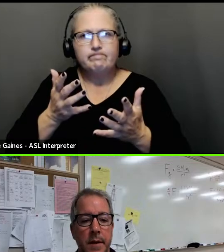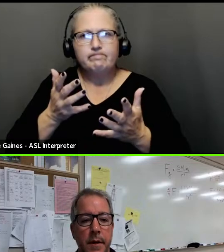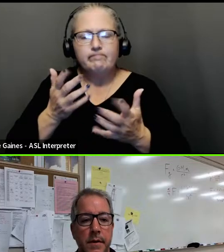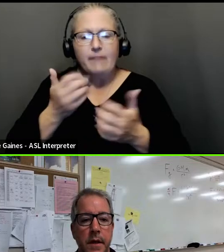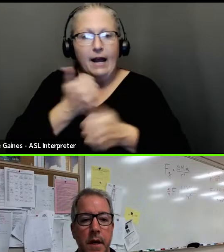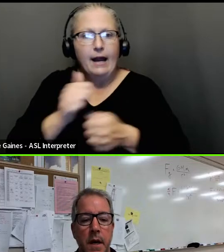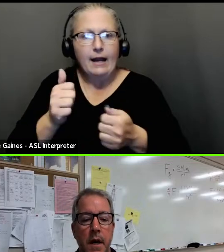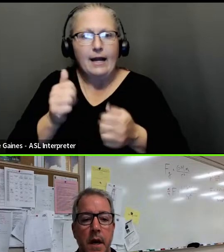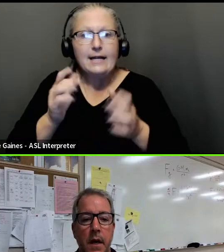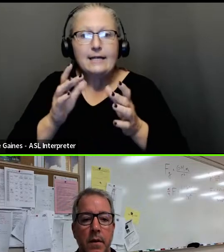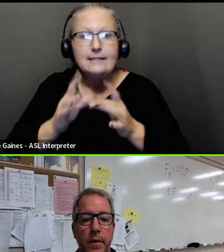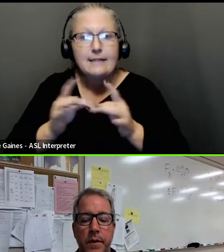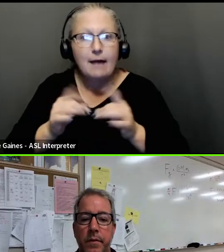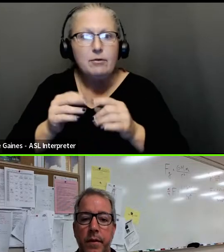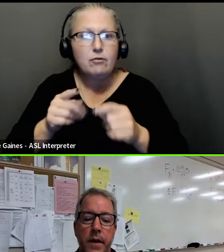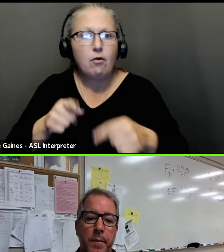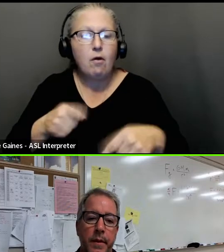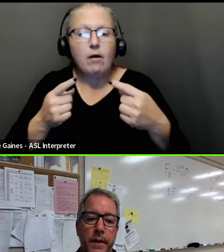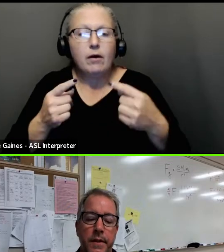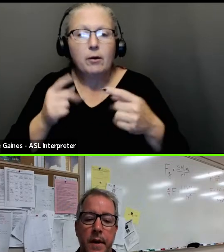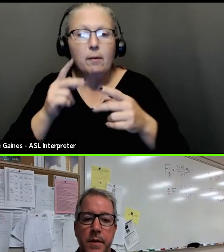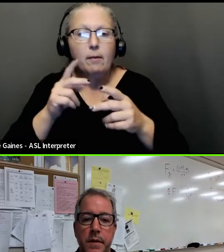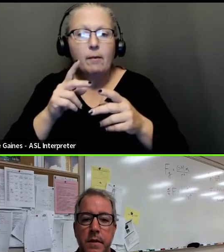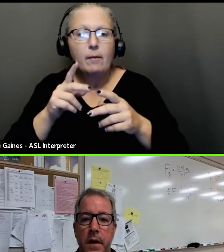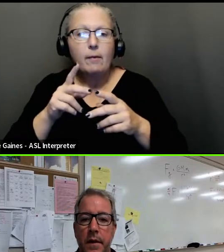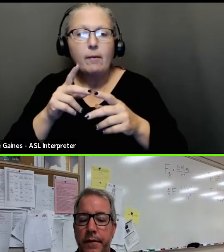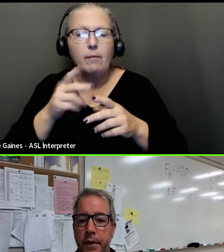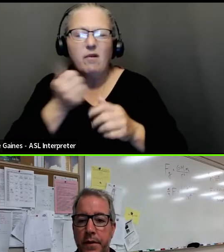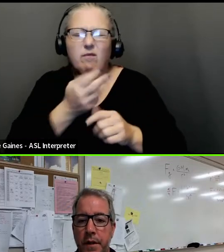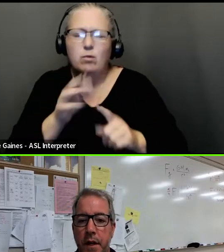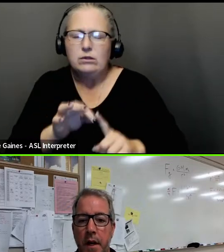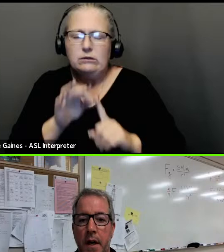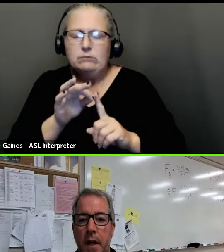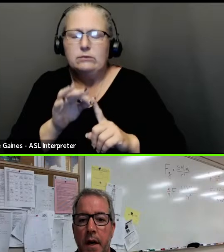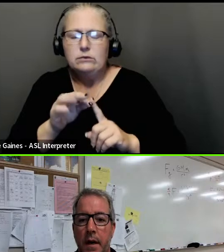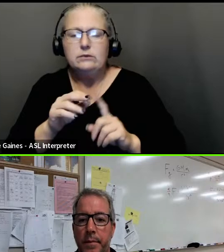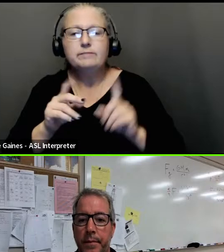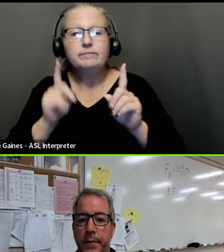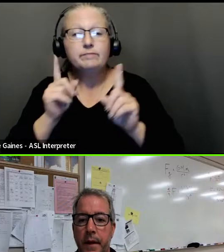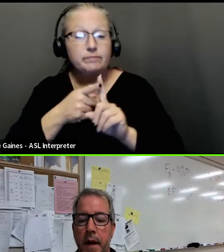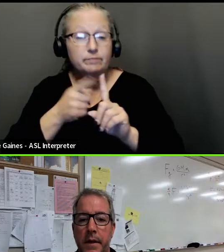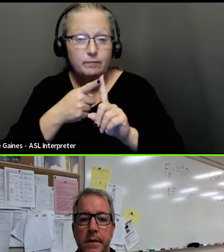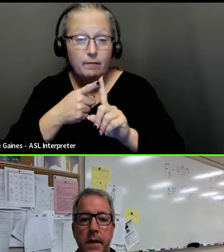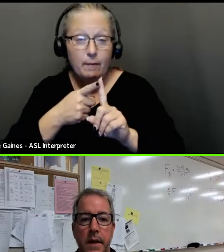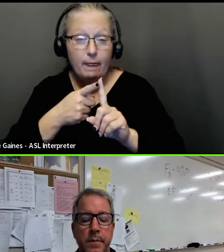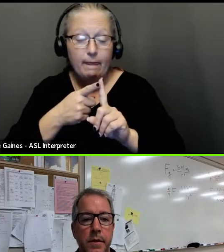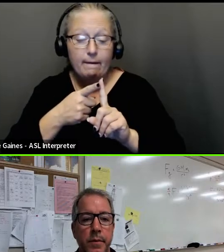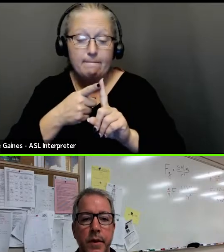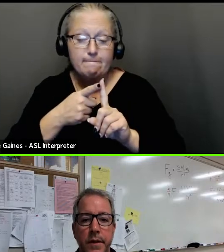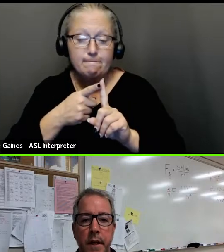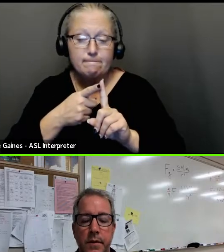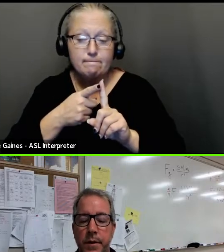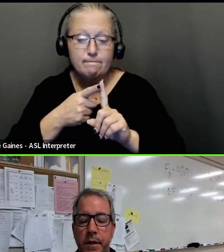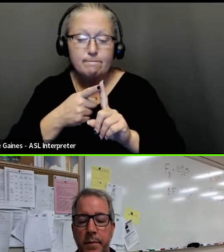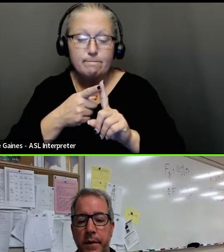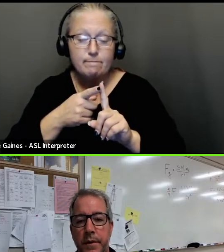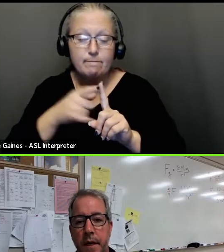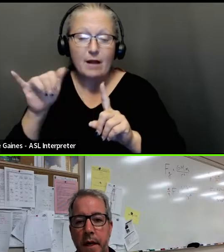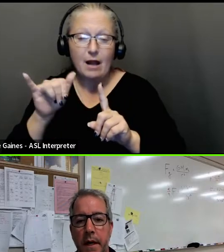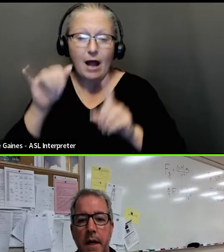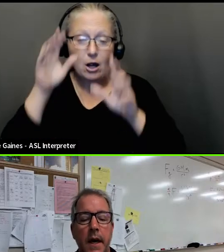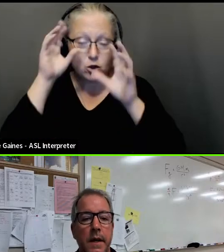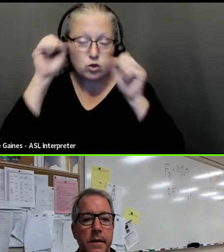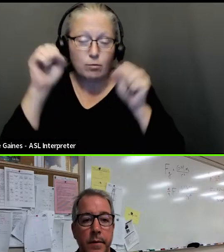arguments or statements with a couple of exceptions. First, as Mr. Booker said, Superintendent